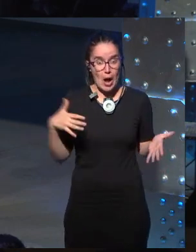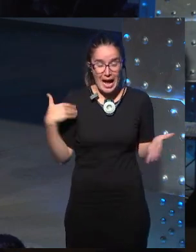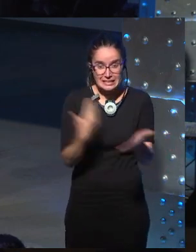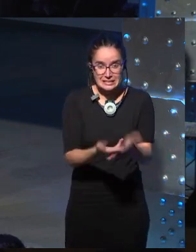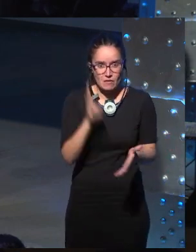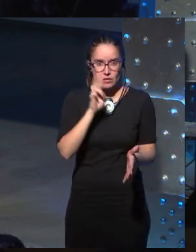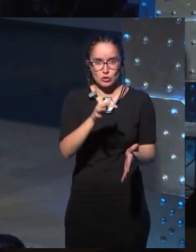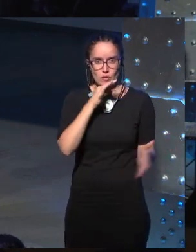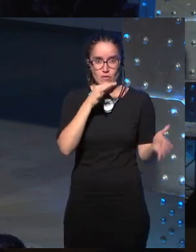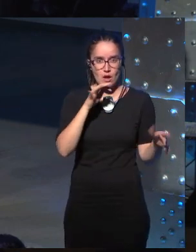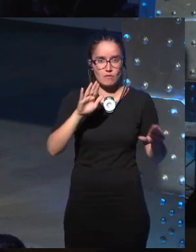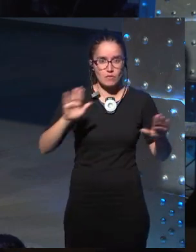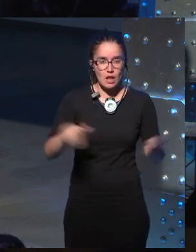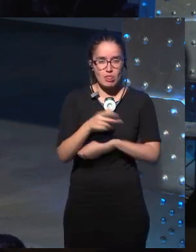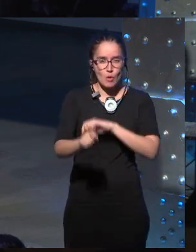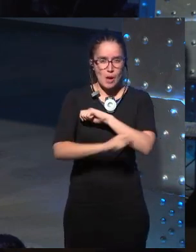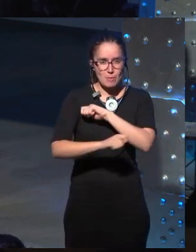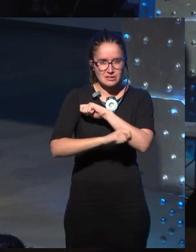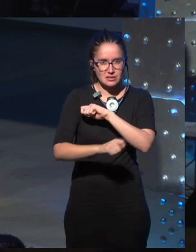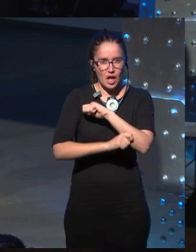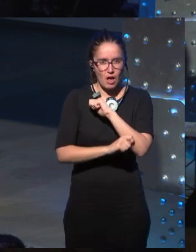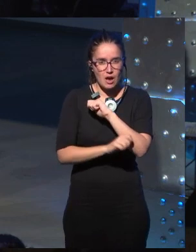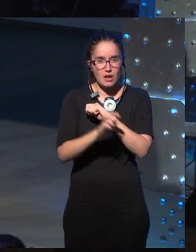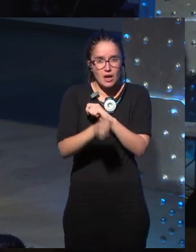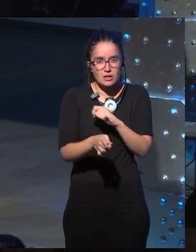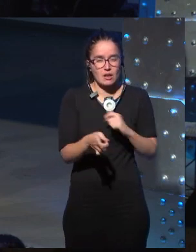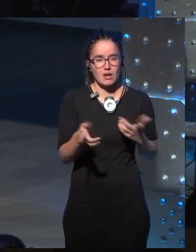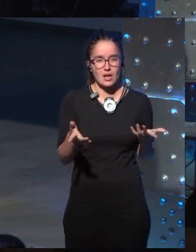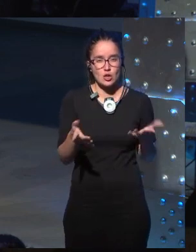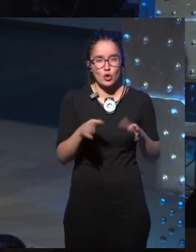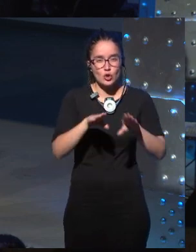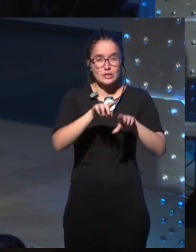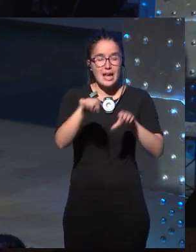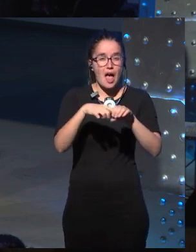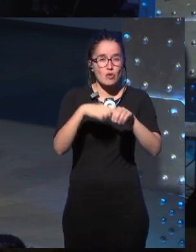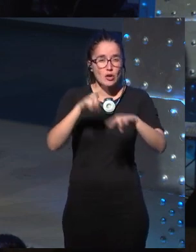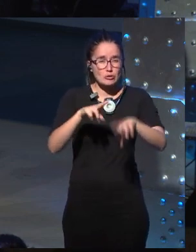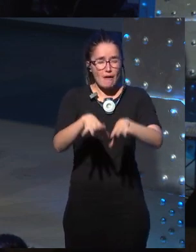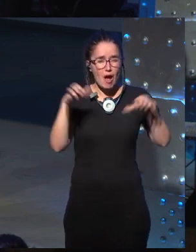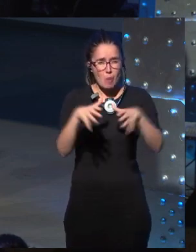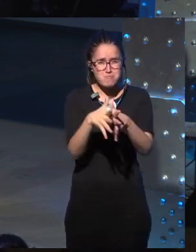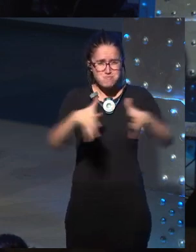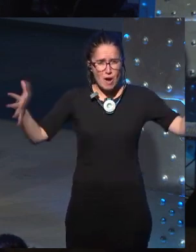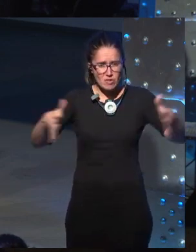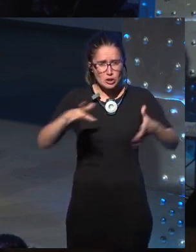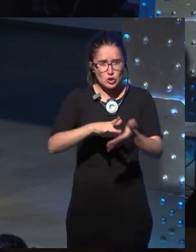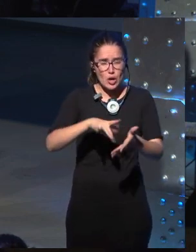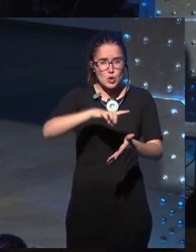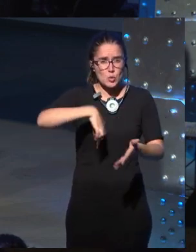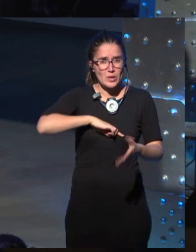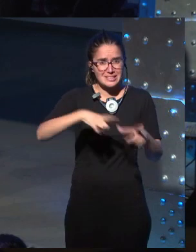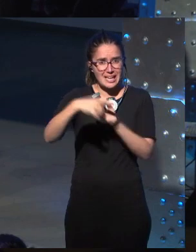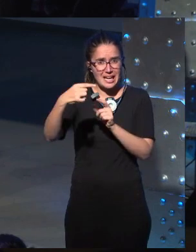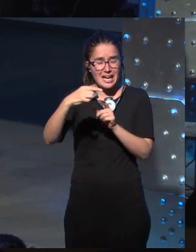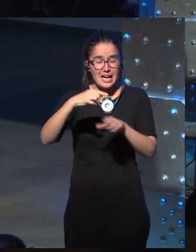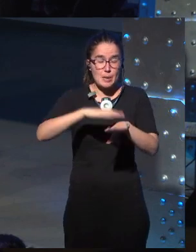hint as of how the supermassive black holes that exist at the center of our galaxies were formed by small